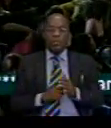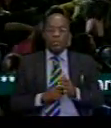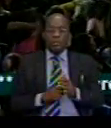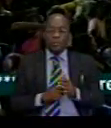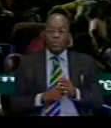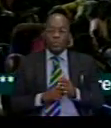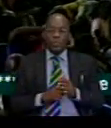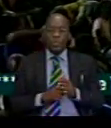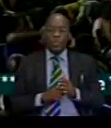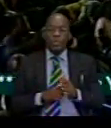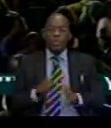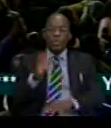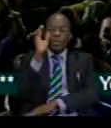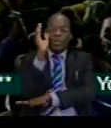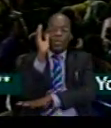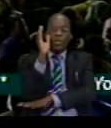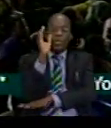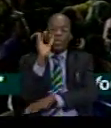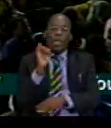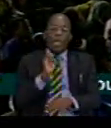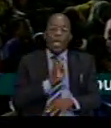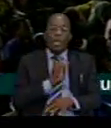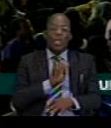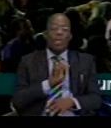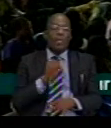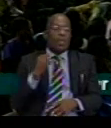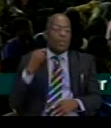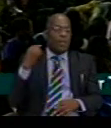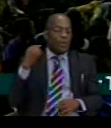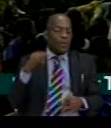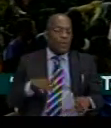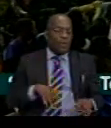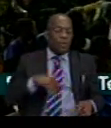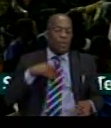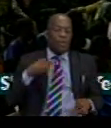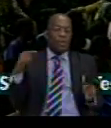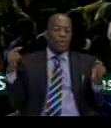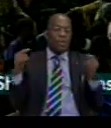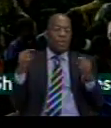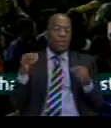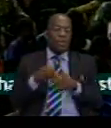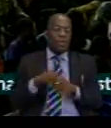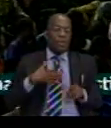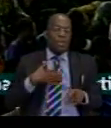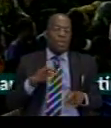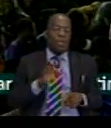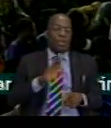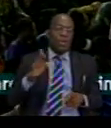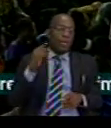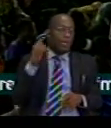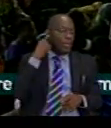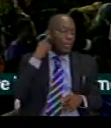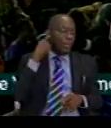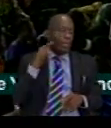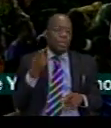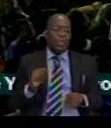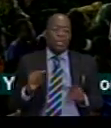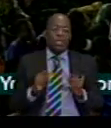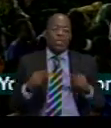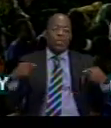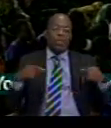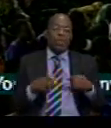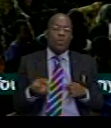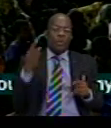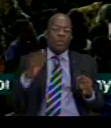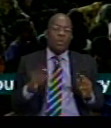started hearing ringing in my right ear, and the pain was so much. But then, while the man of God was